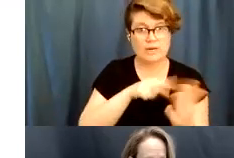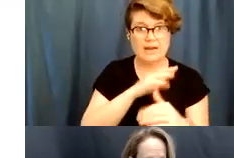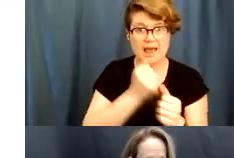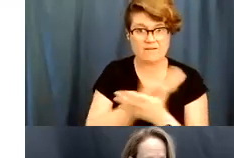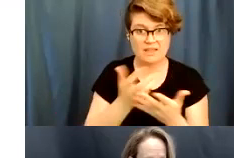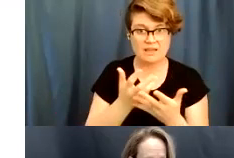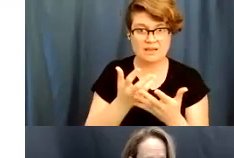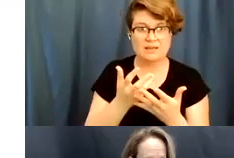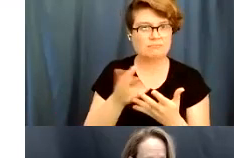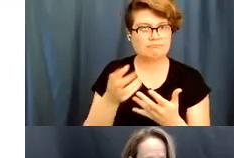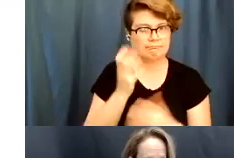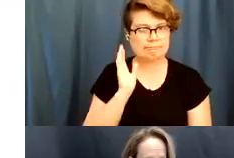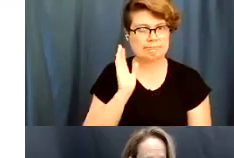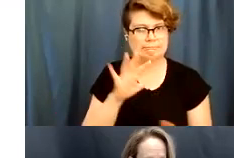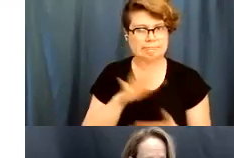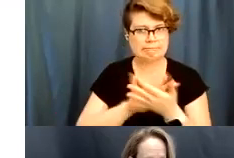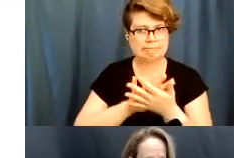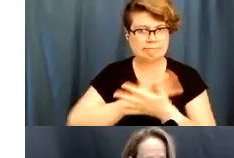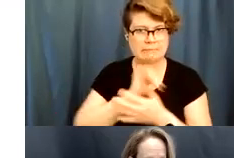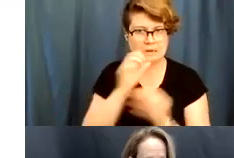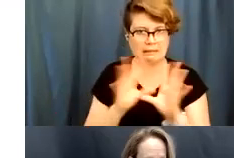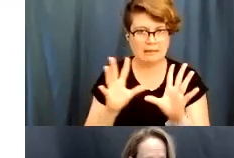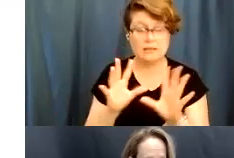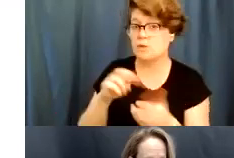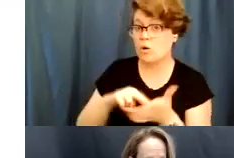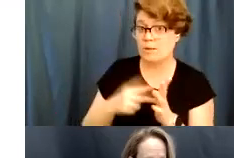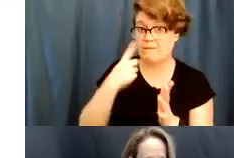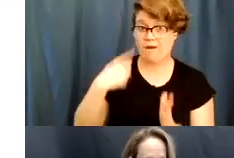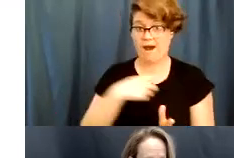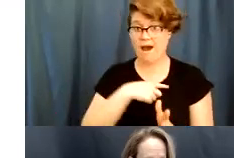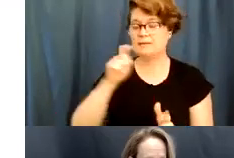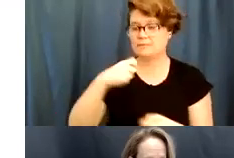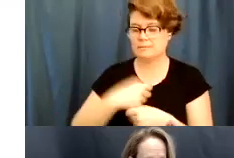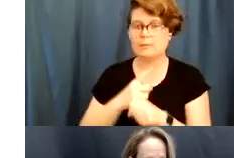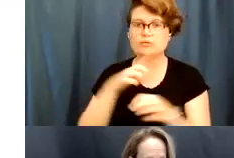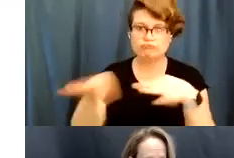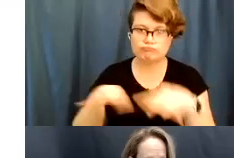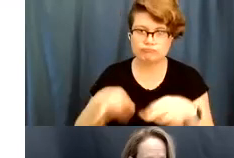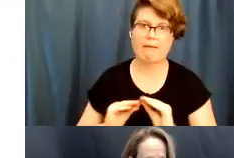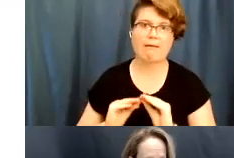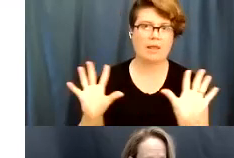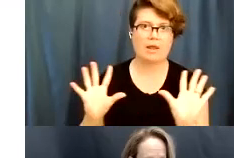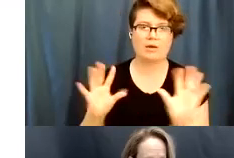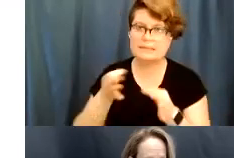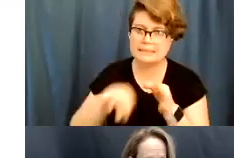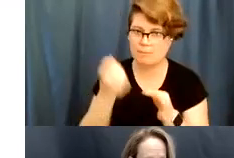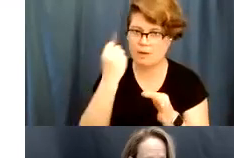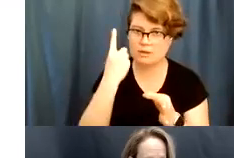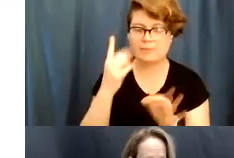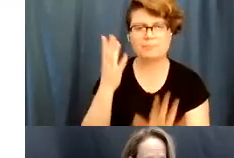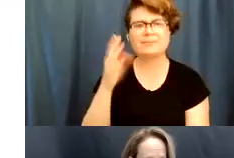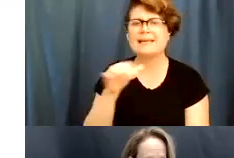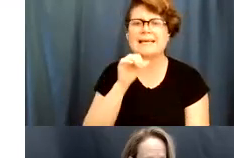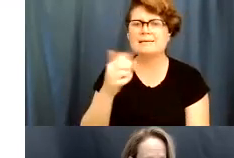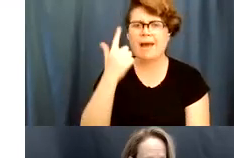that you're explaining it in a manner that is going to be simple to understand, not because we don't assume that the survivor will not be able